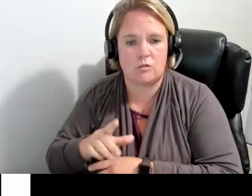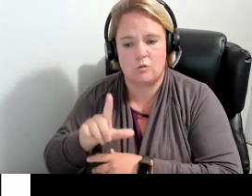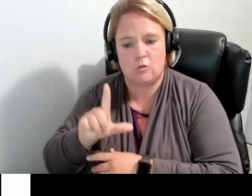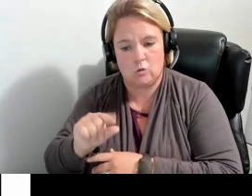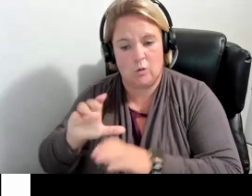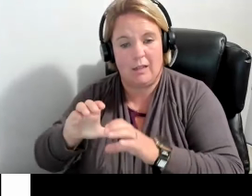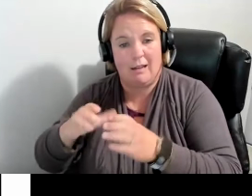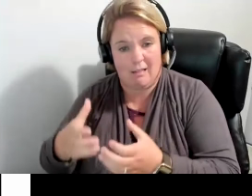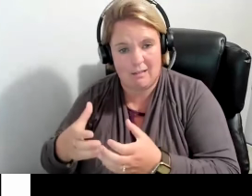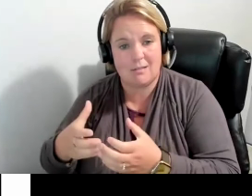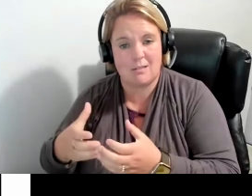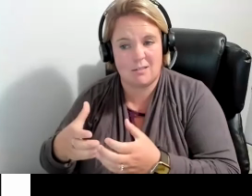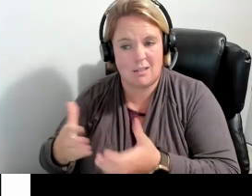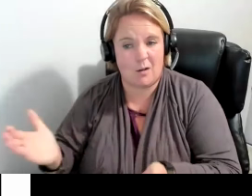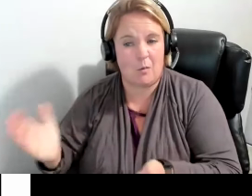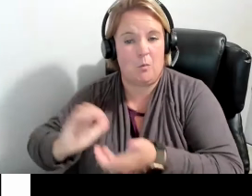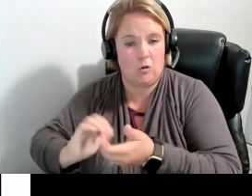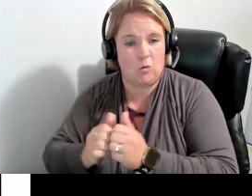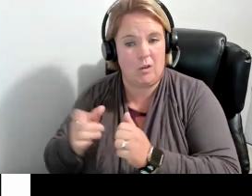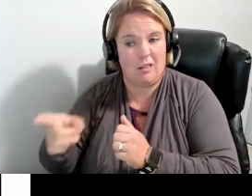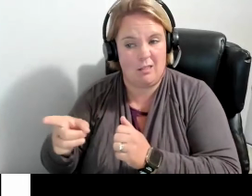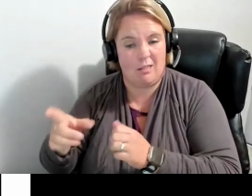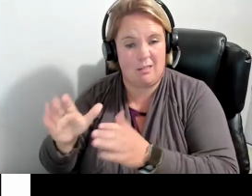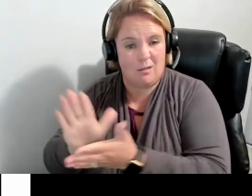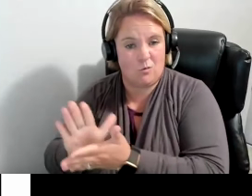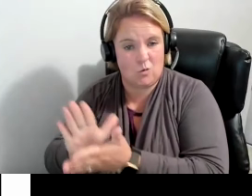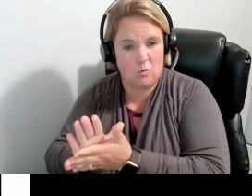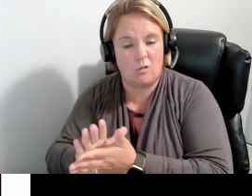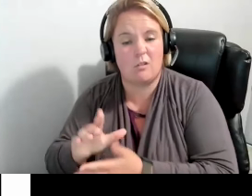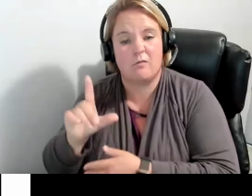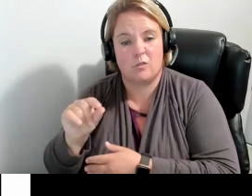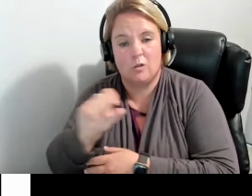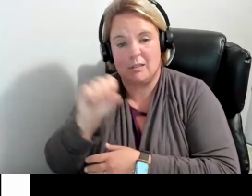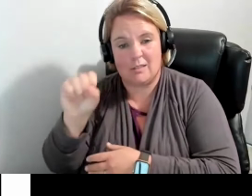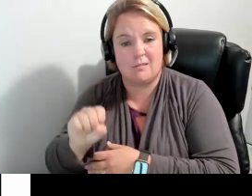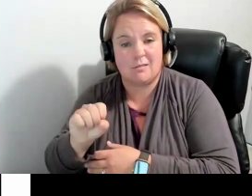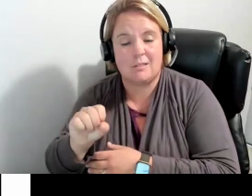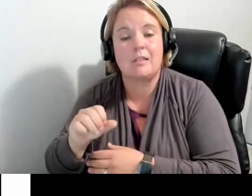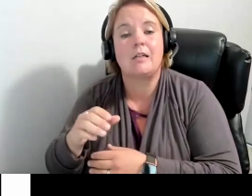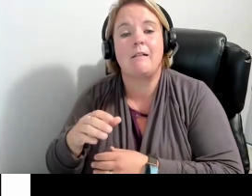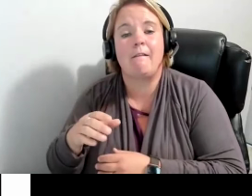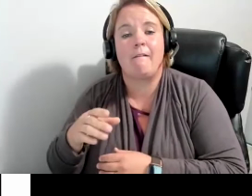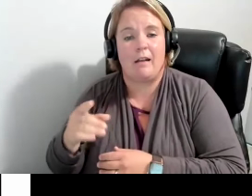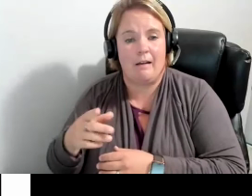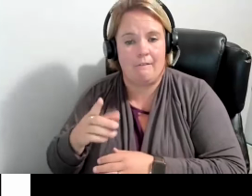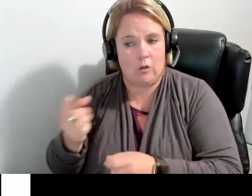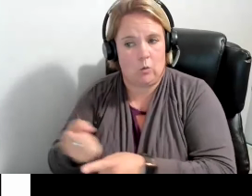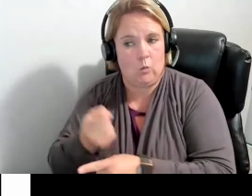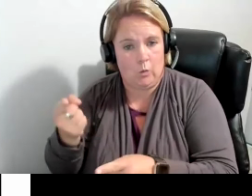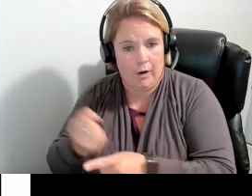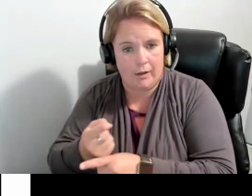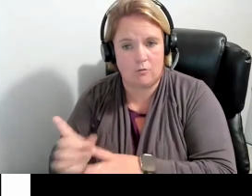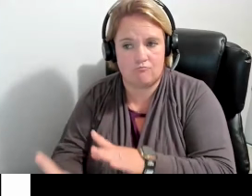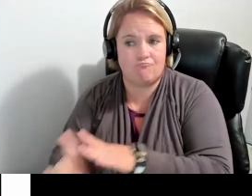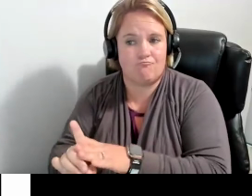of classes in partnership with them every semester, helping all those students enroll in the college, having a regular presence on their campus